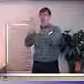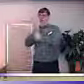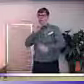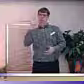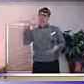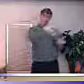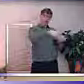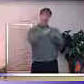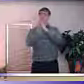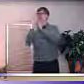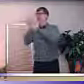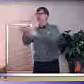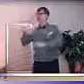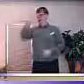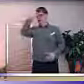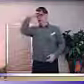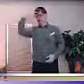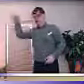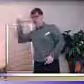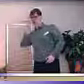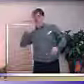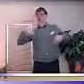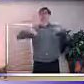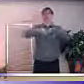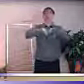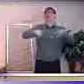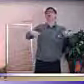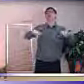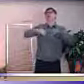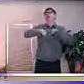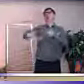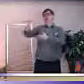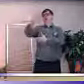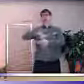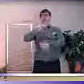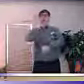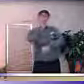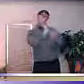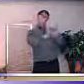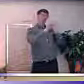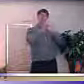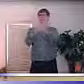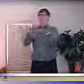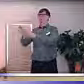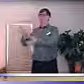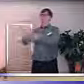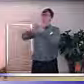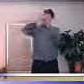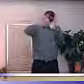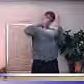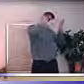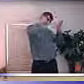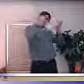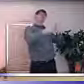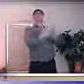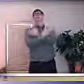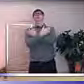responded, "I saw the angel in the marble and carved it, shall I set it